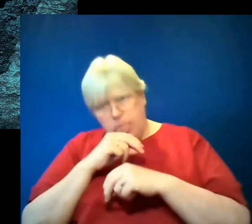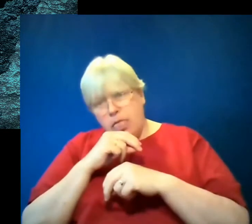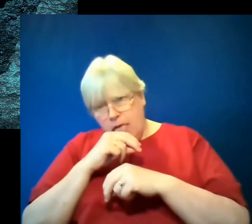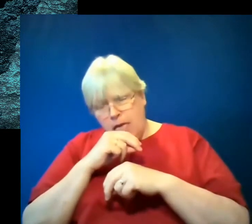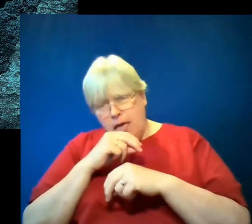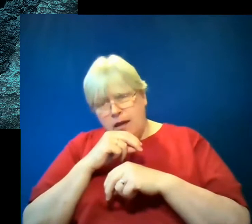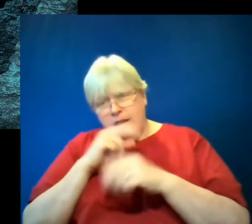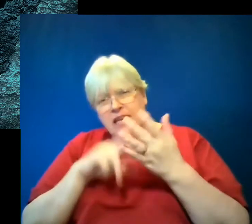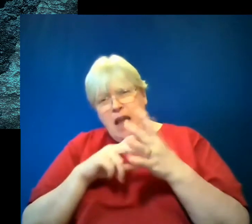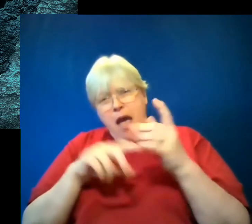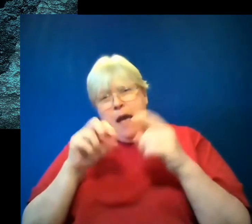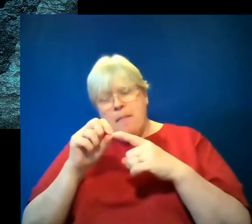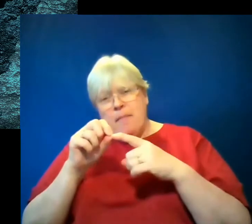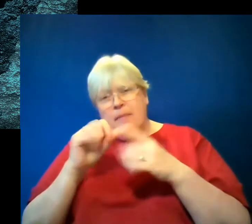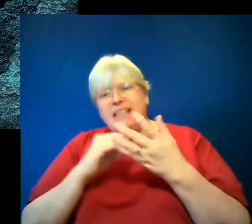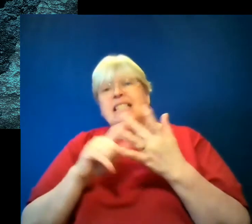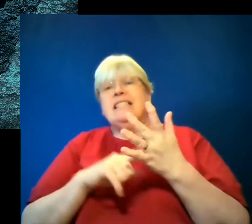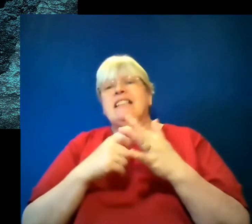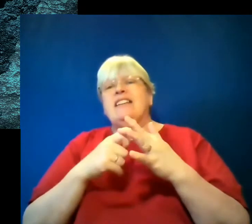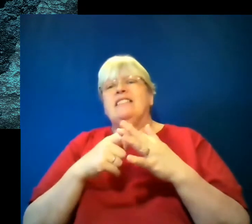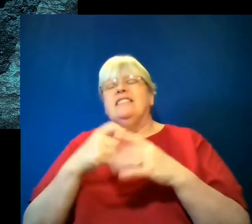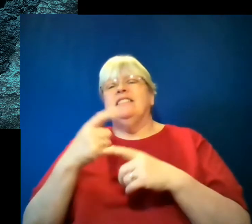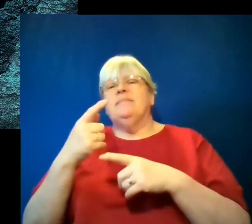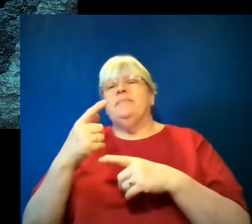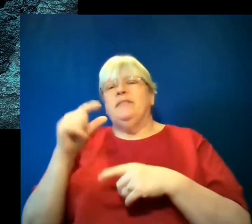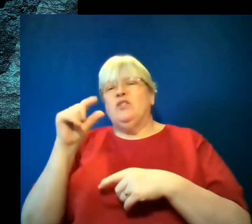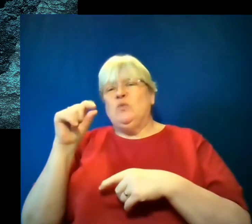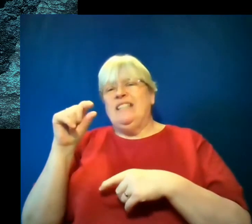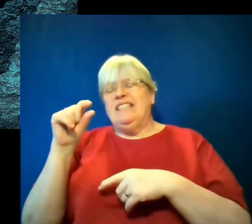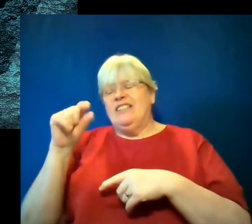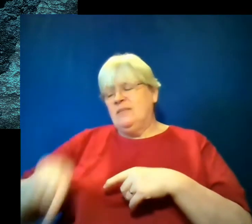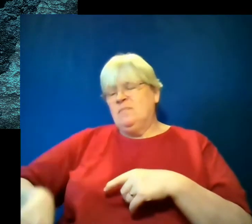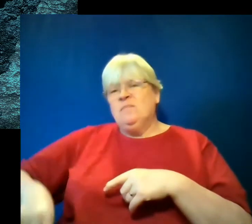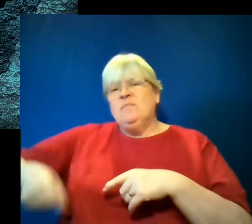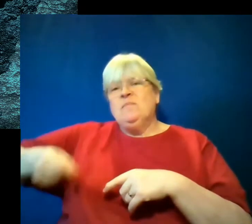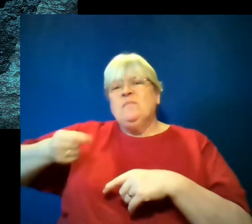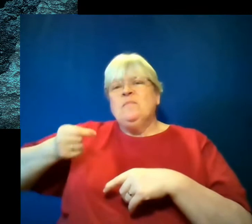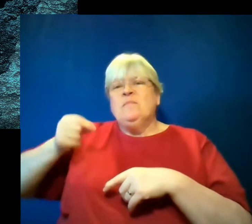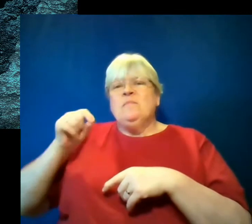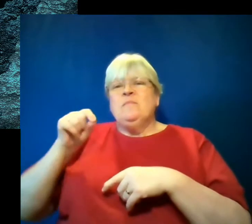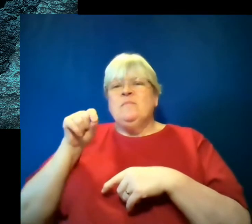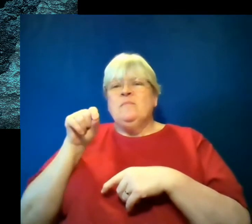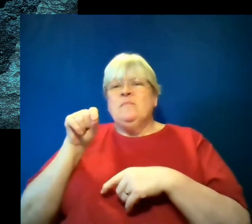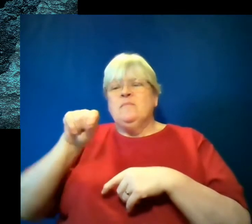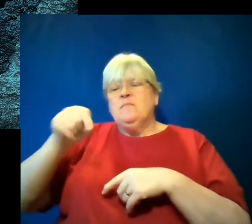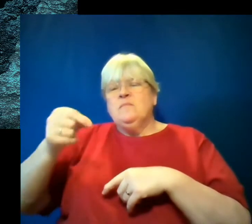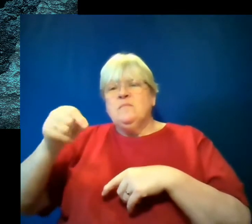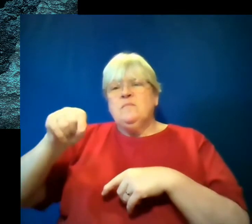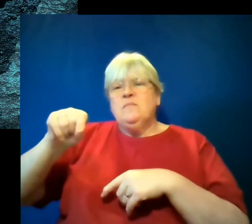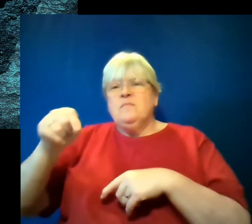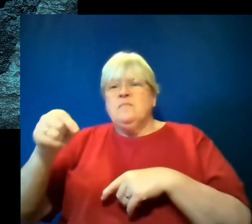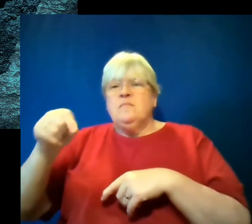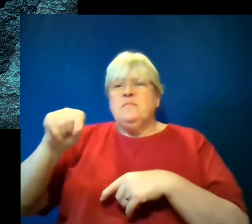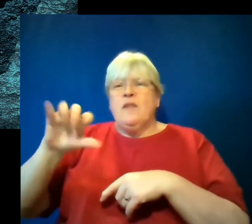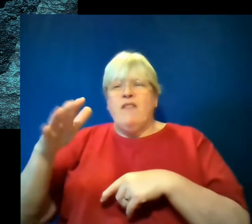nap, and Silk slipped the tweezers that the bird had brought out of her woolen stocking, twisted them 4, 5,